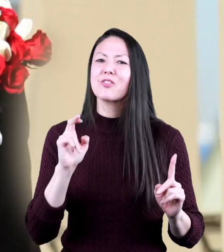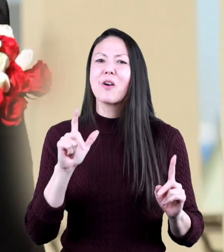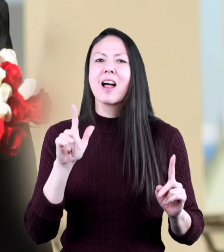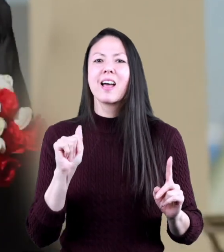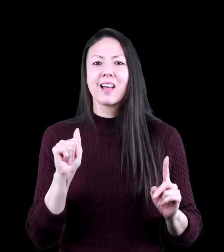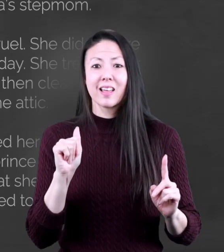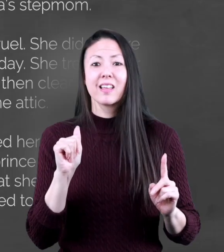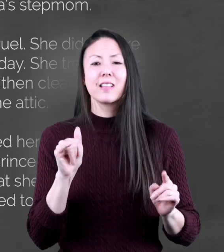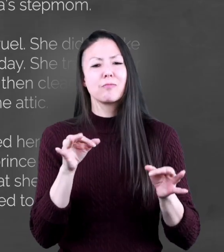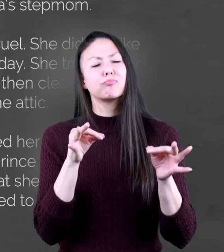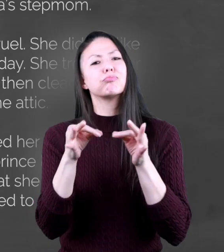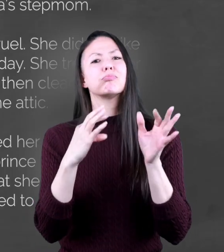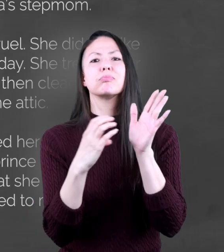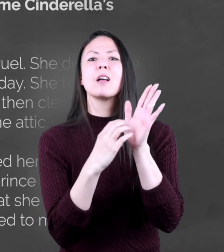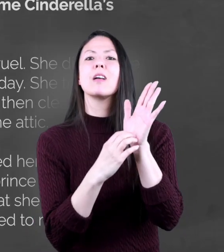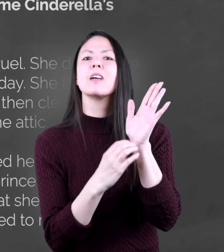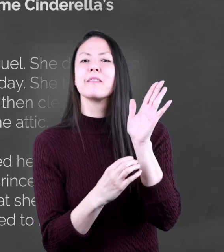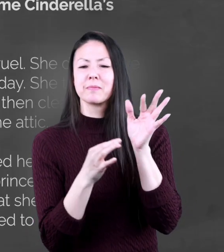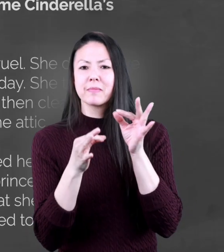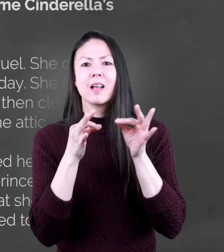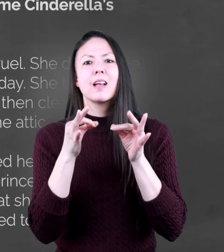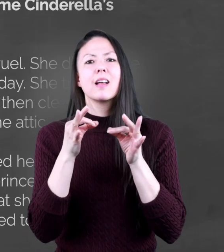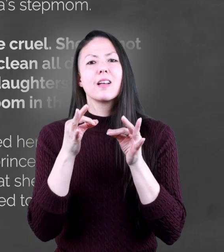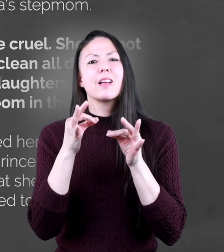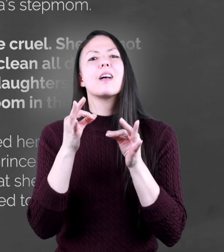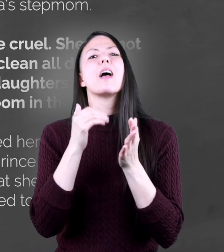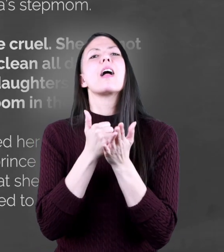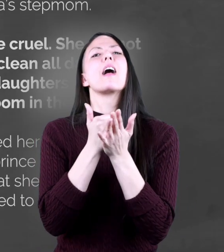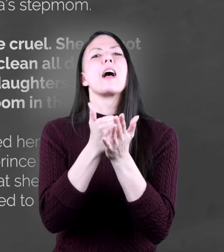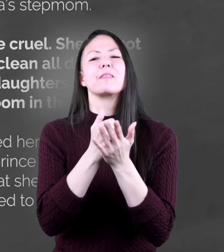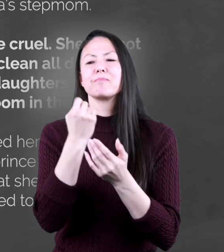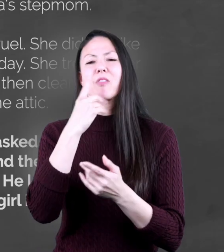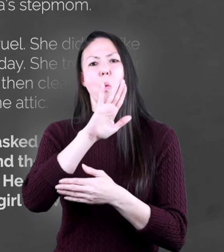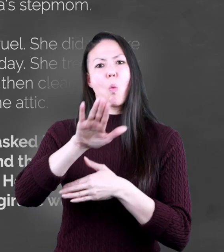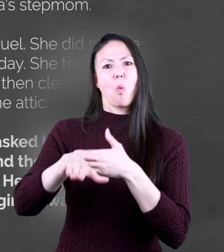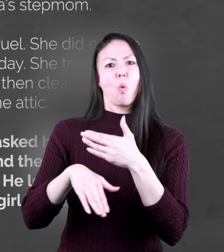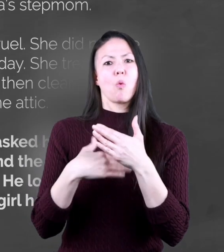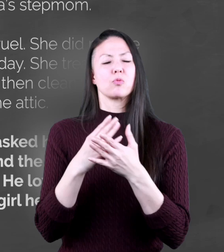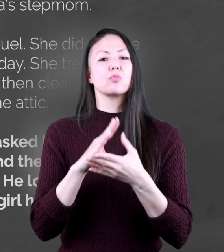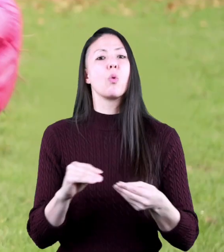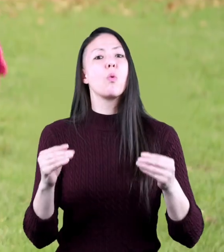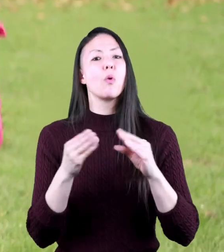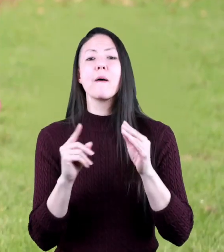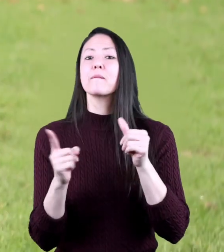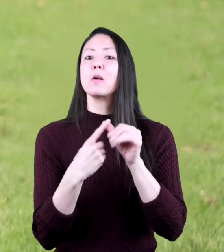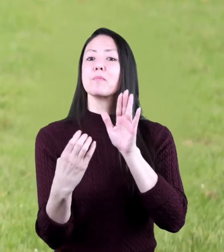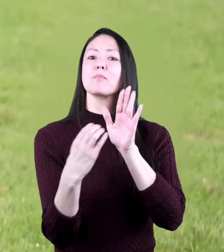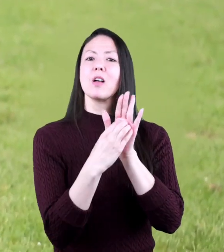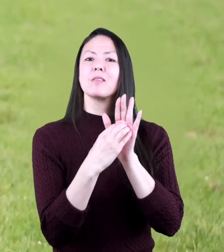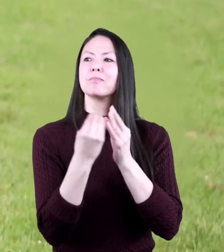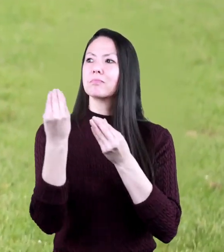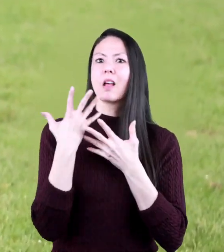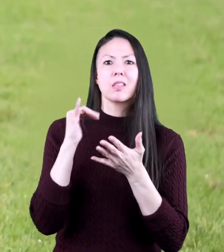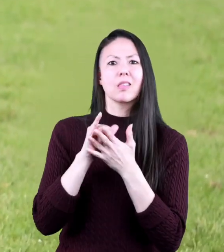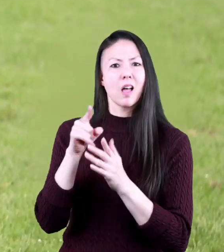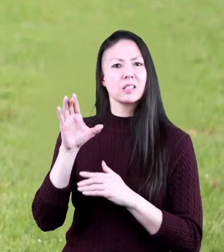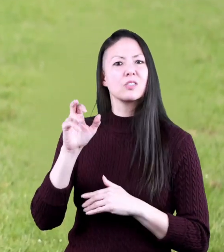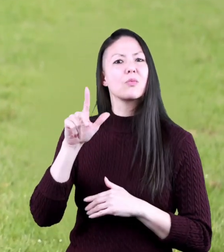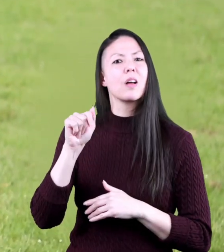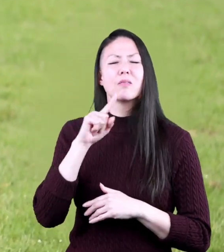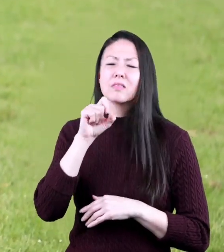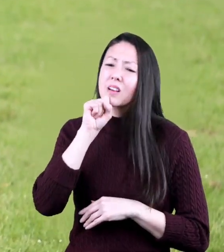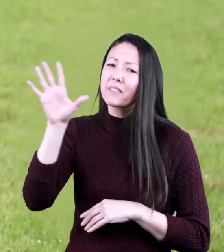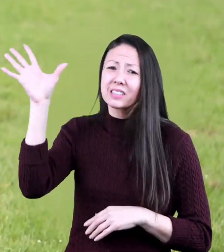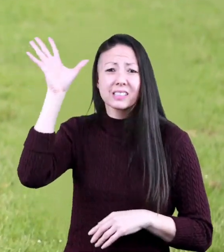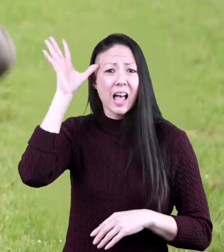Cinderella. Each paragraph has a main idea that helps tell the entire story. The first paragraph tells us that